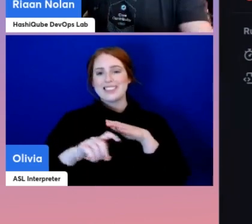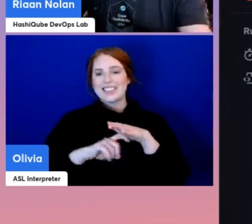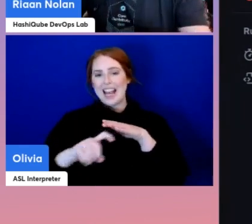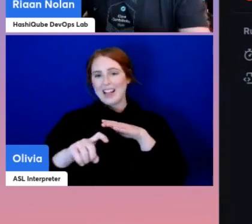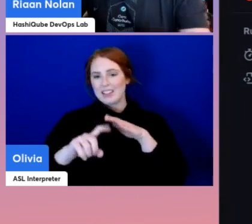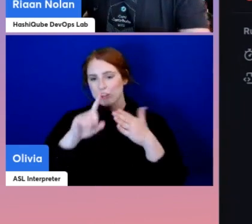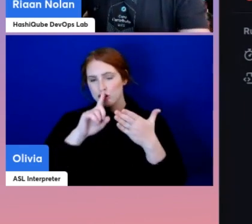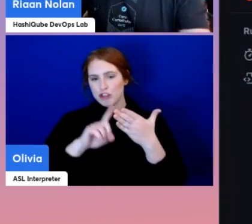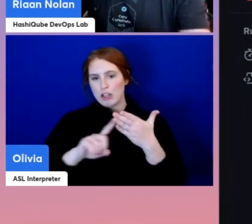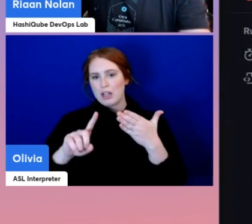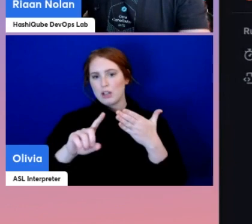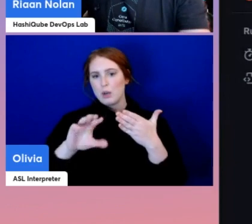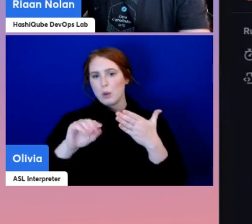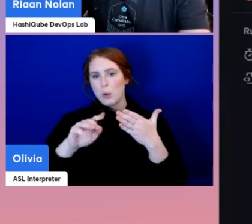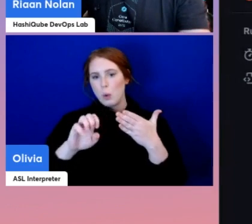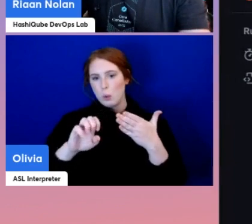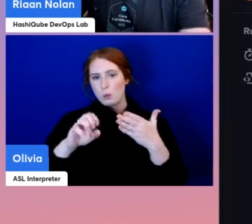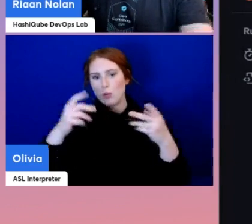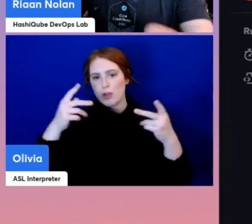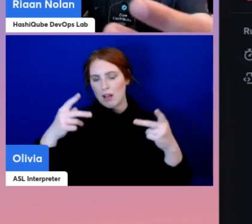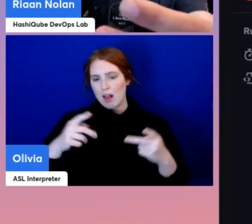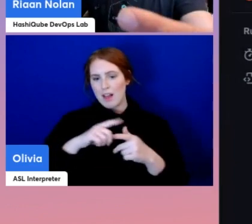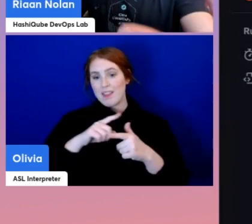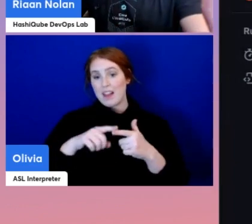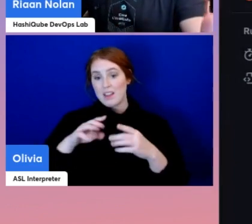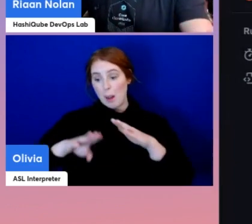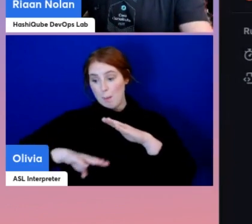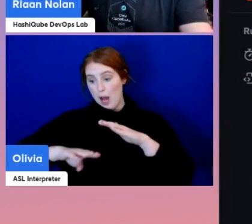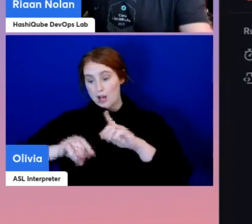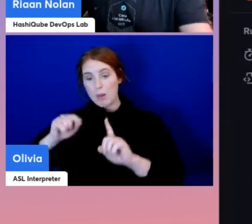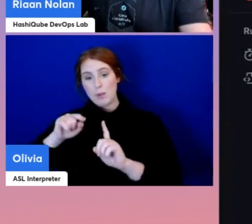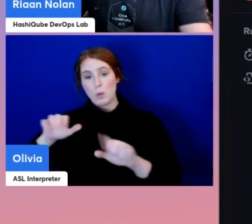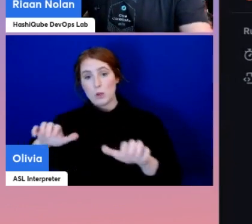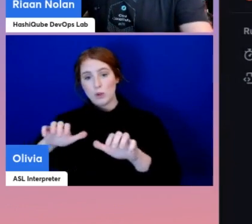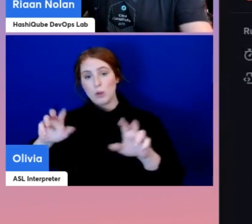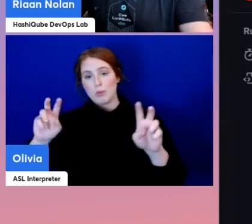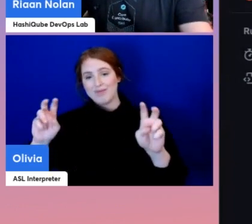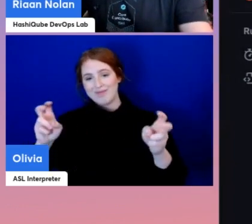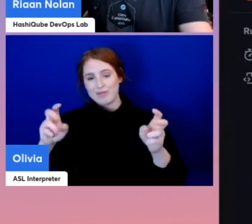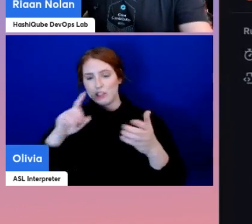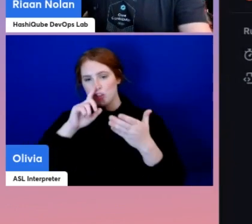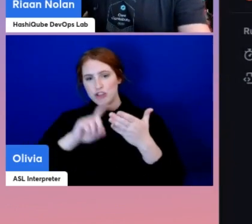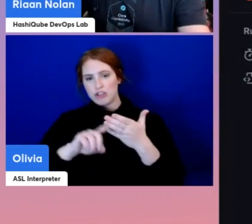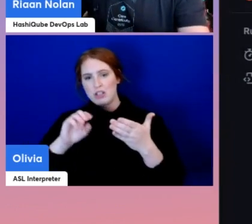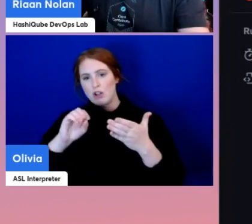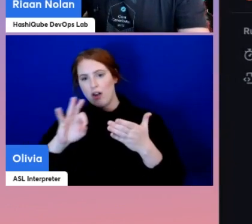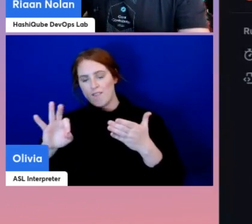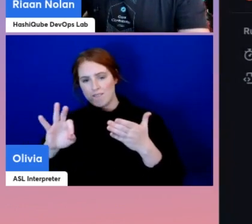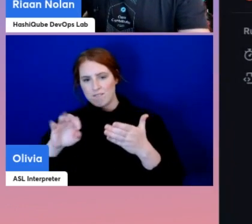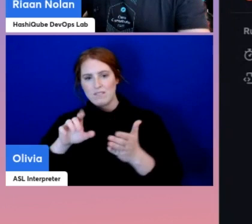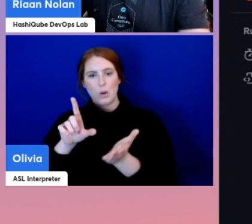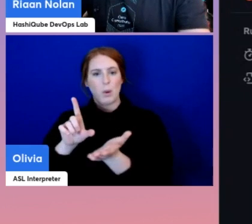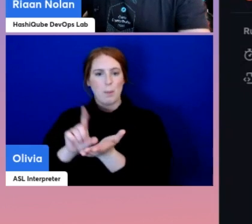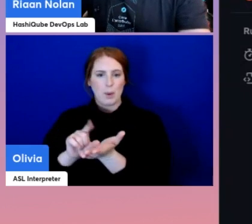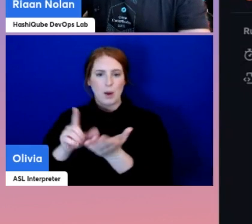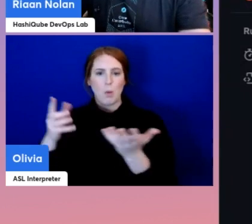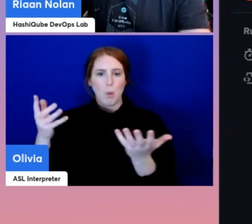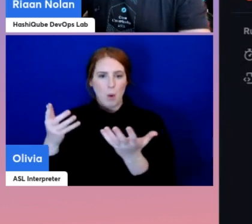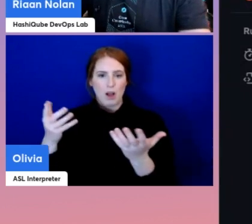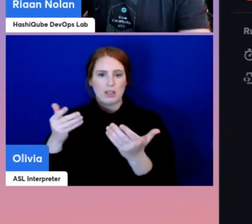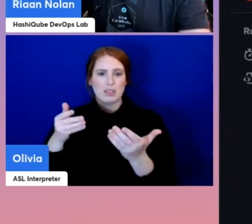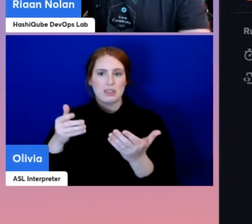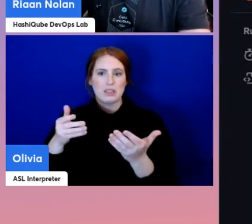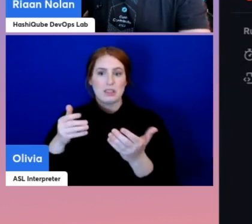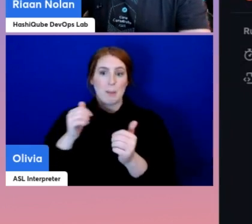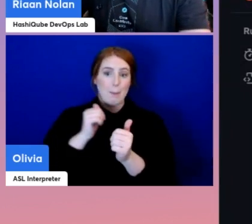will do checkoff, and checkoff at the moment prints the things that it's passing, and it will also tell you the